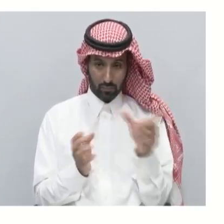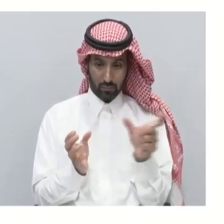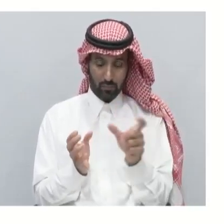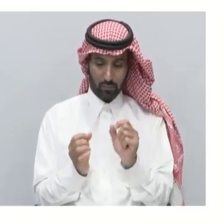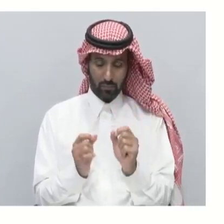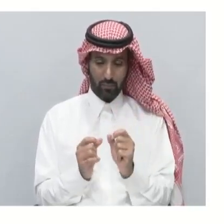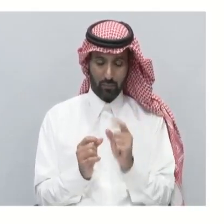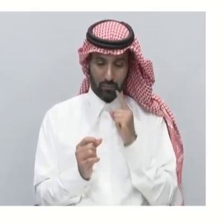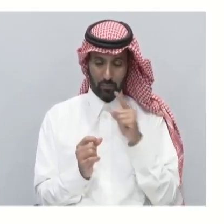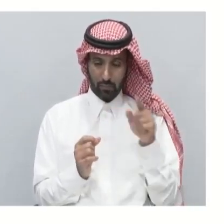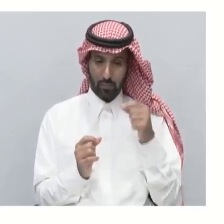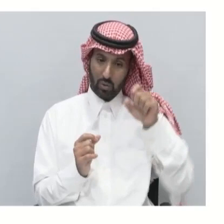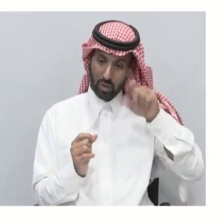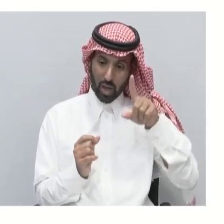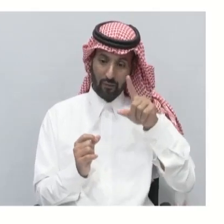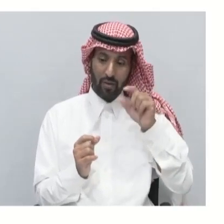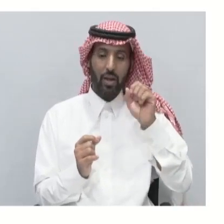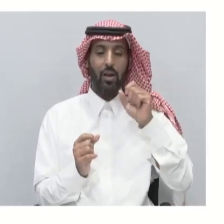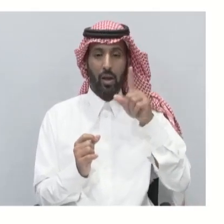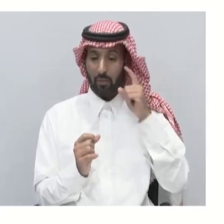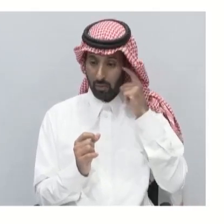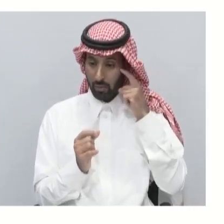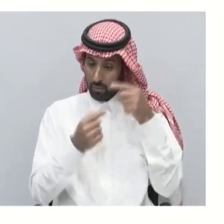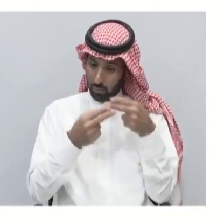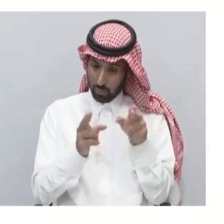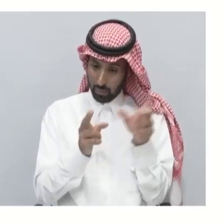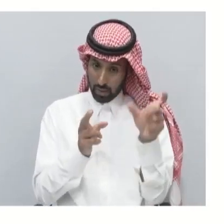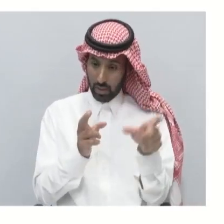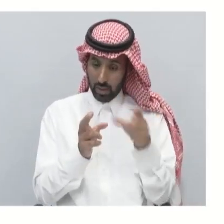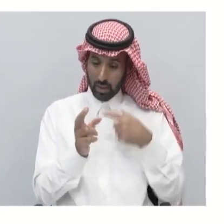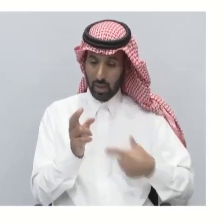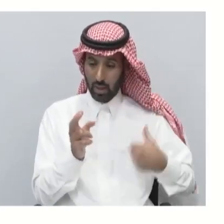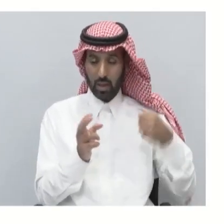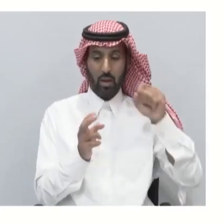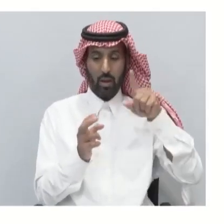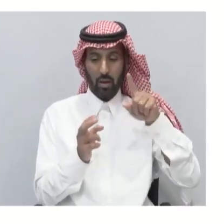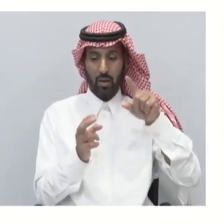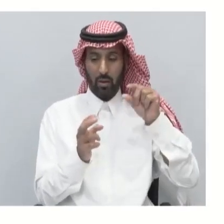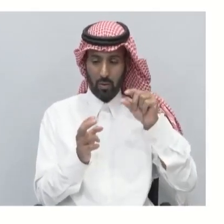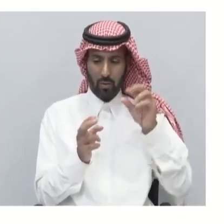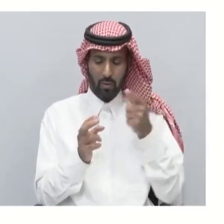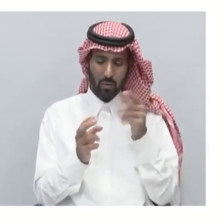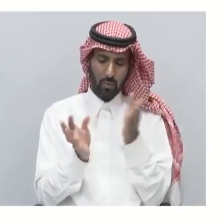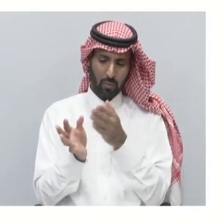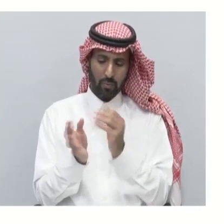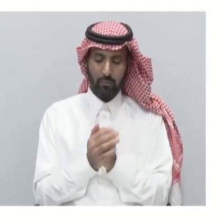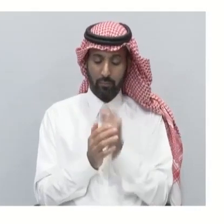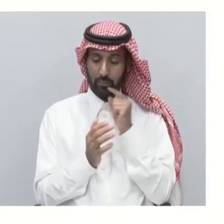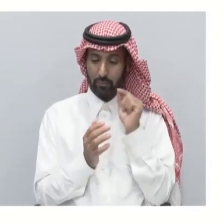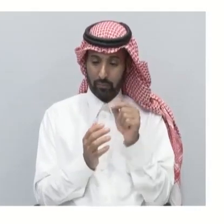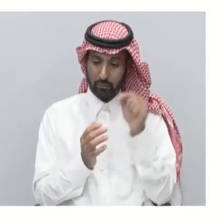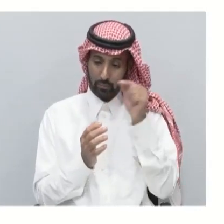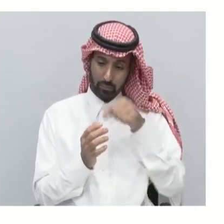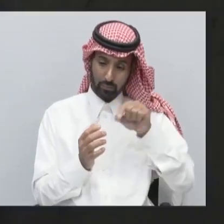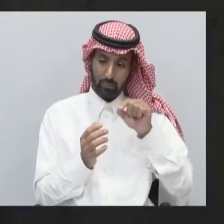And capitalization. Always make sure that you are writing names in capitals. And also the punctuations,